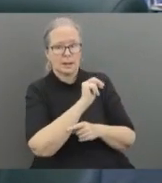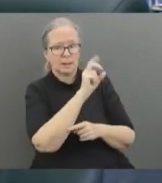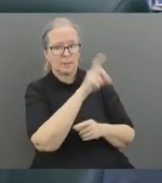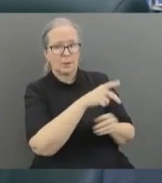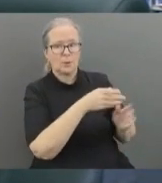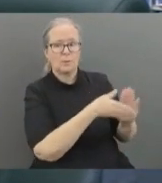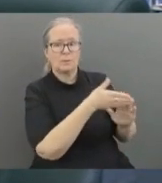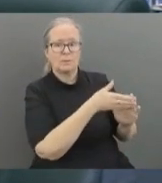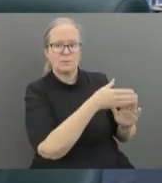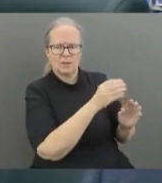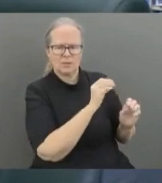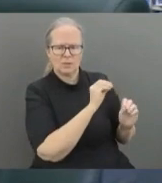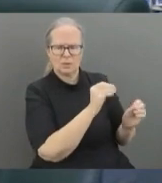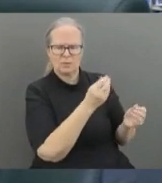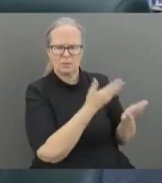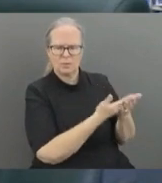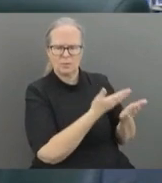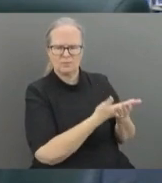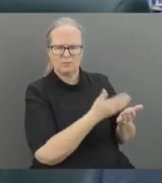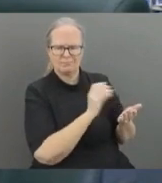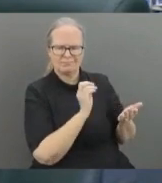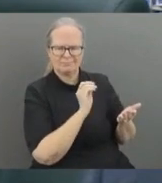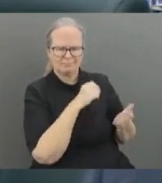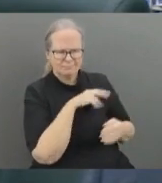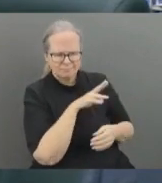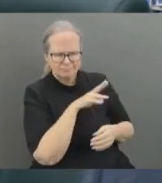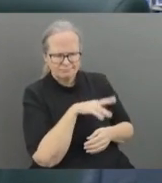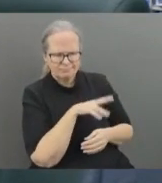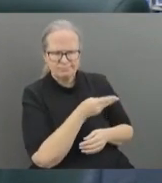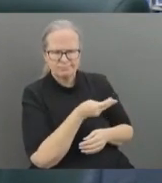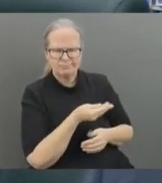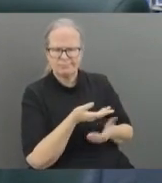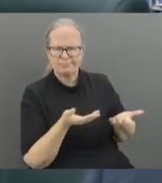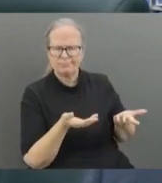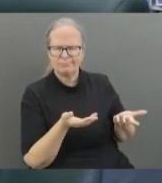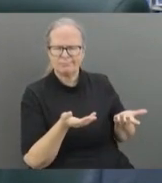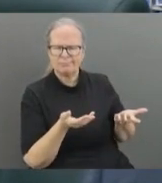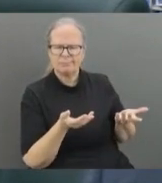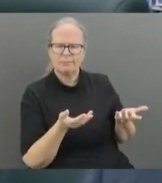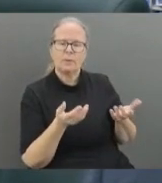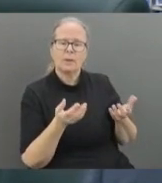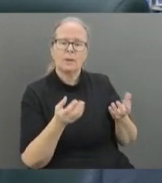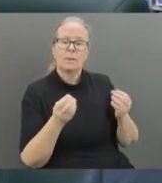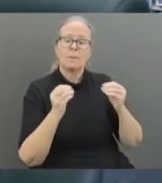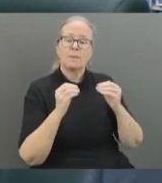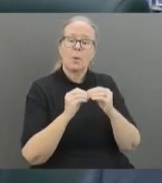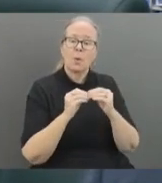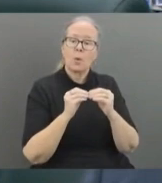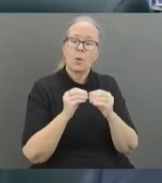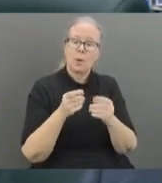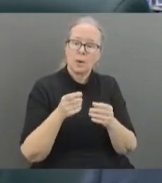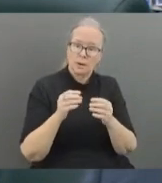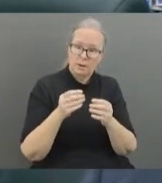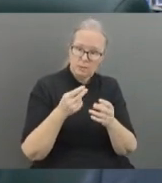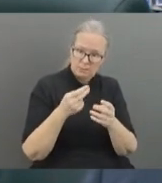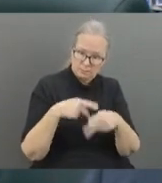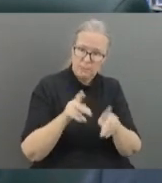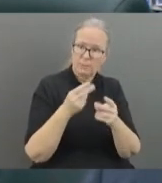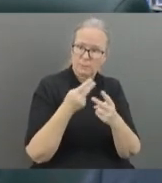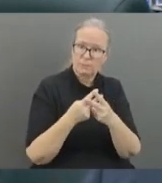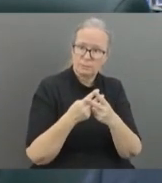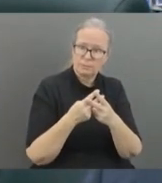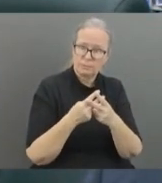had a wolverine quota where there were no wolverines, and we had a limited quota where there was lots of wolverines. So, Minister, that